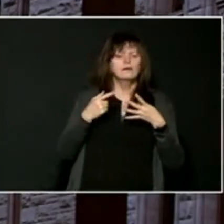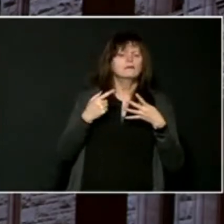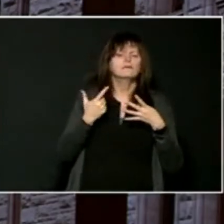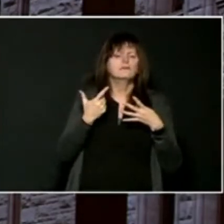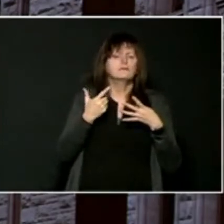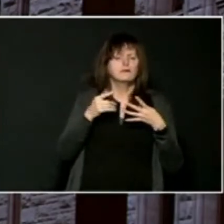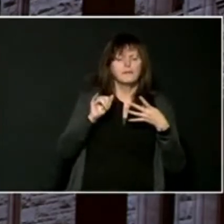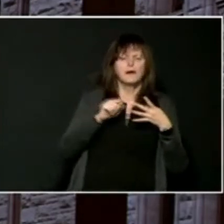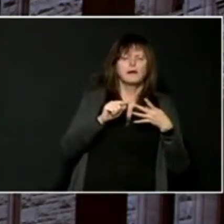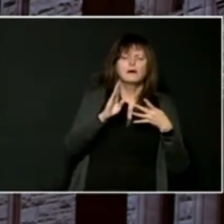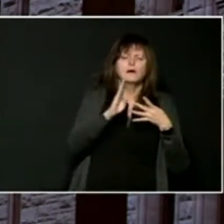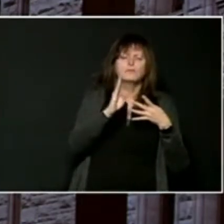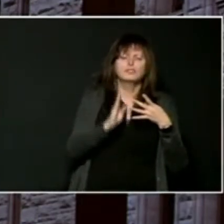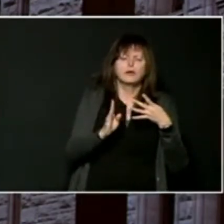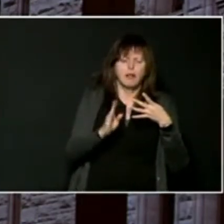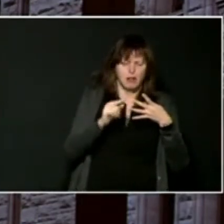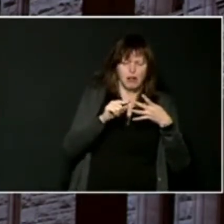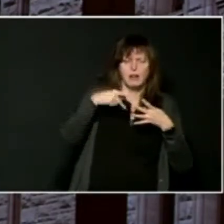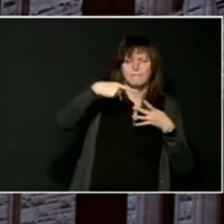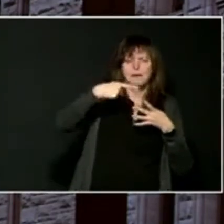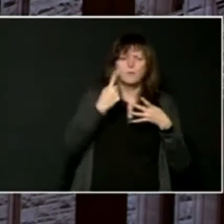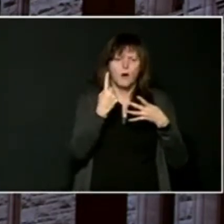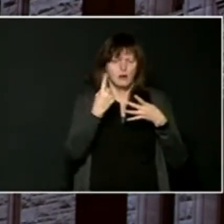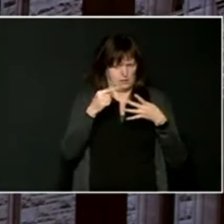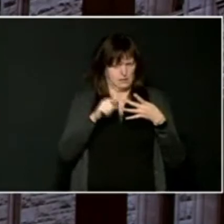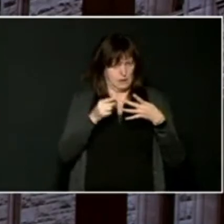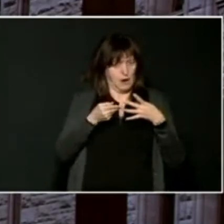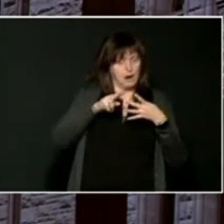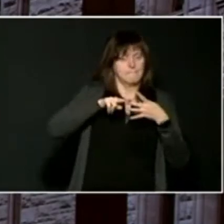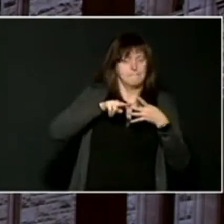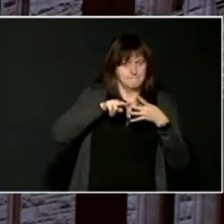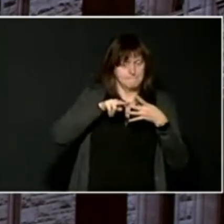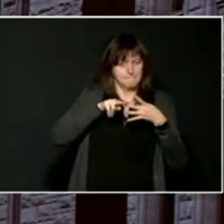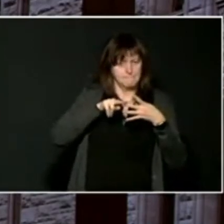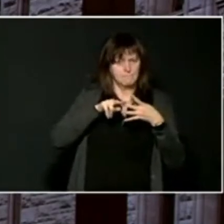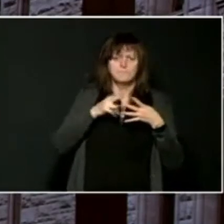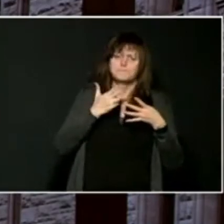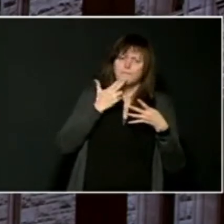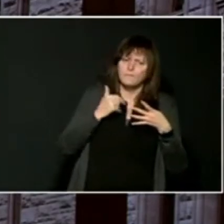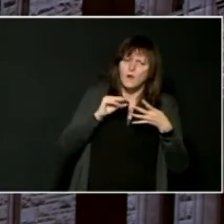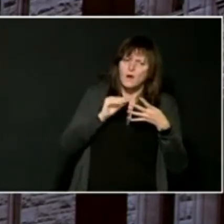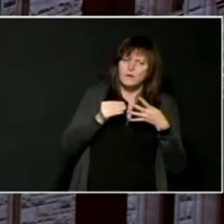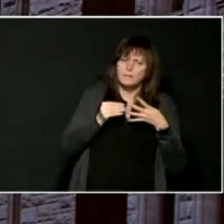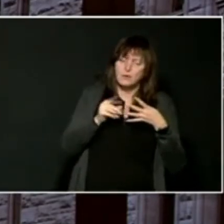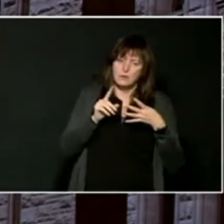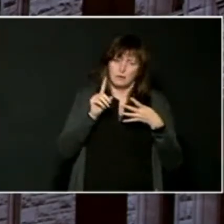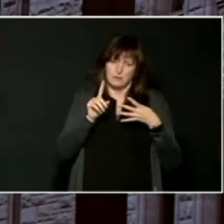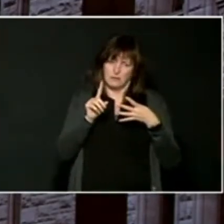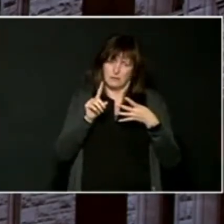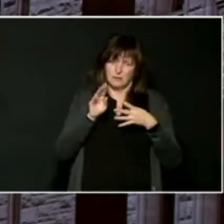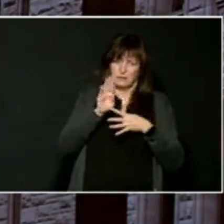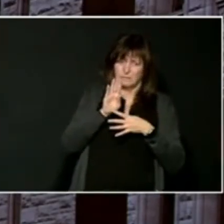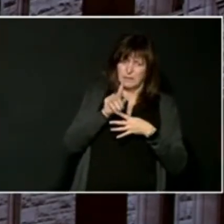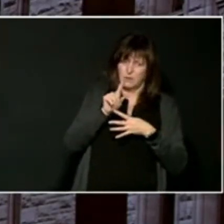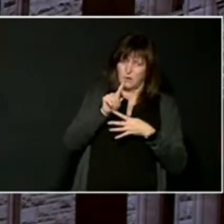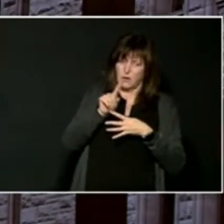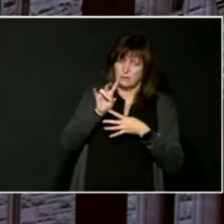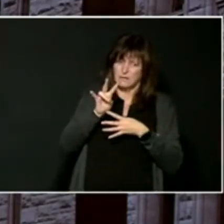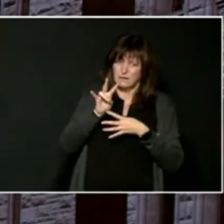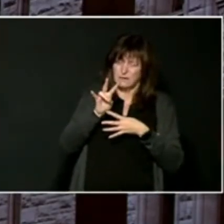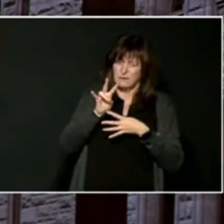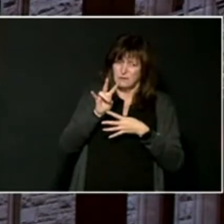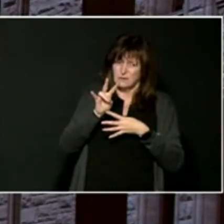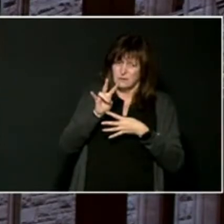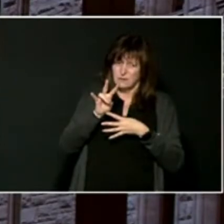has also seen an increase, while smaller numbers. And remember, the B117 is a 34% increase on a large number to start